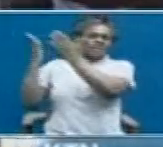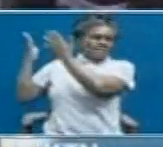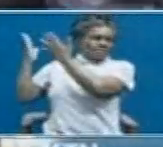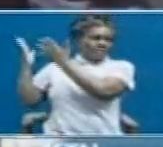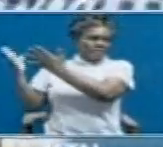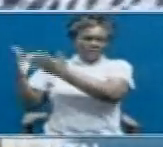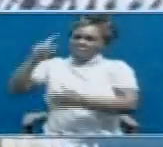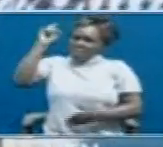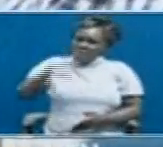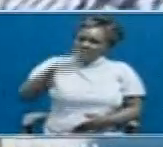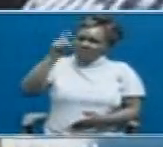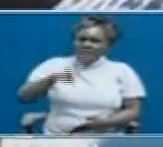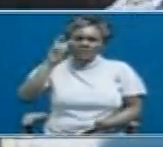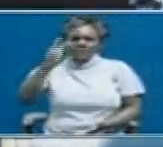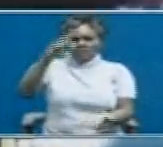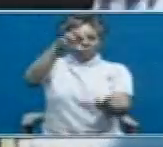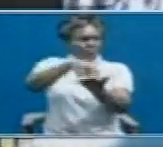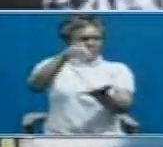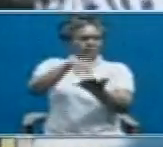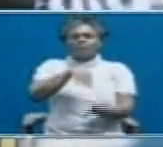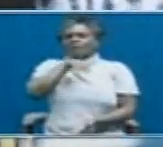must-see occasion.